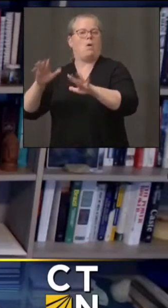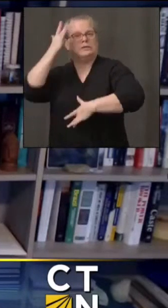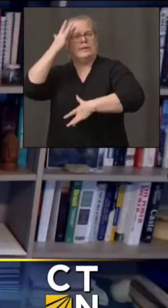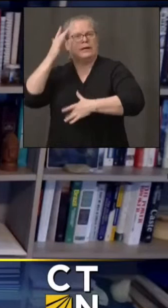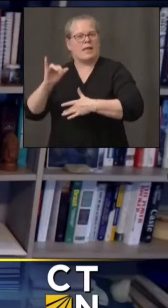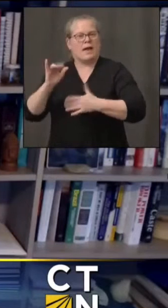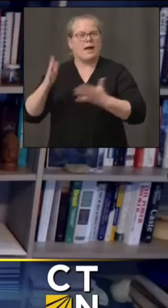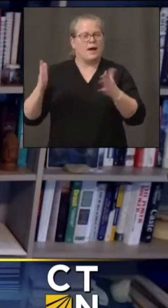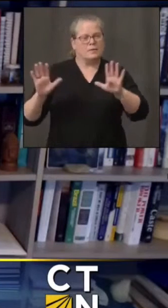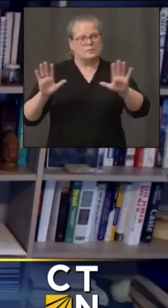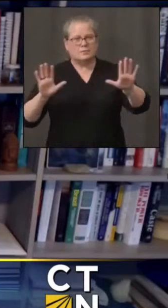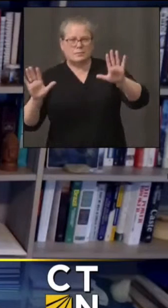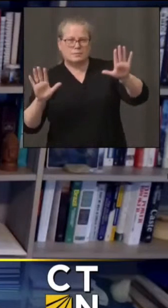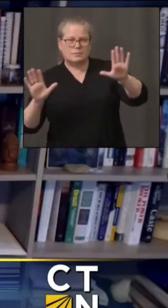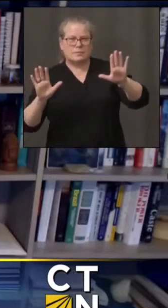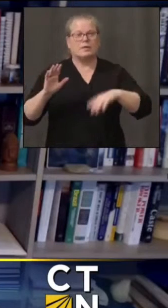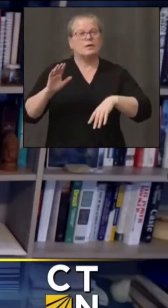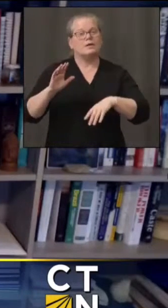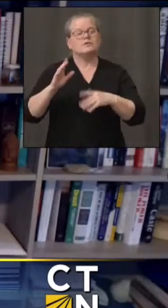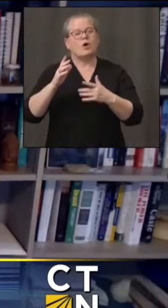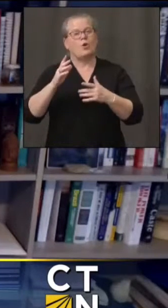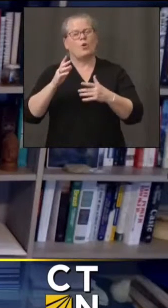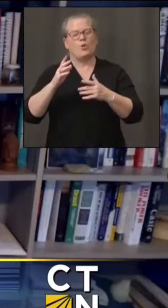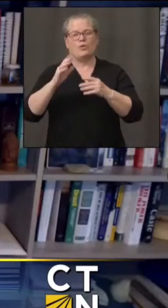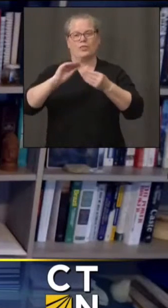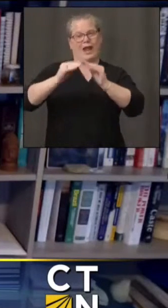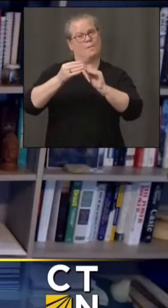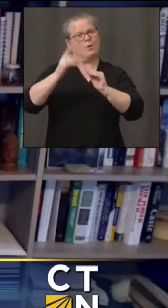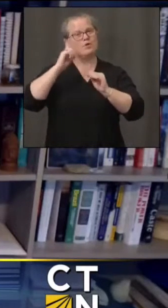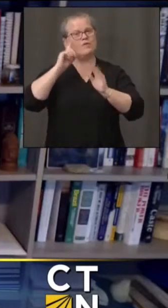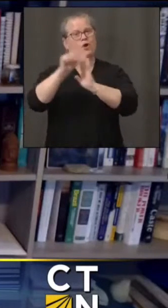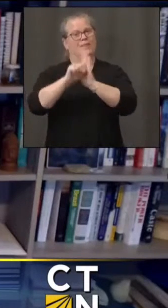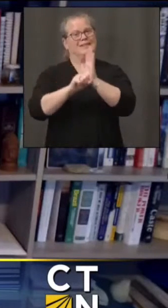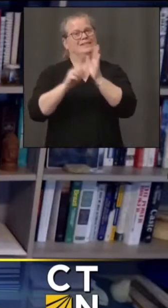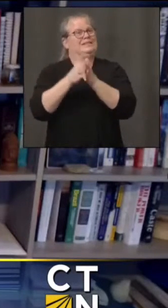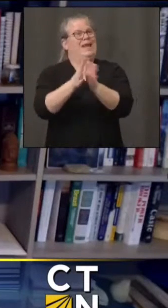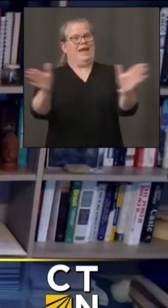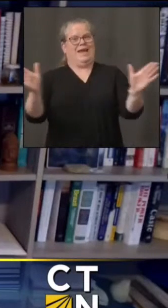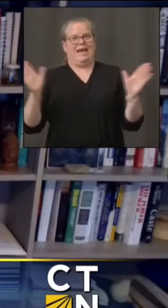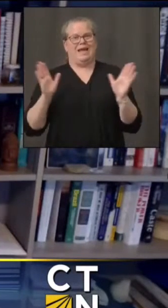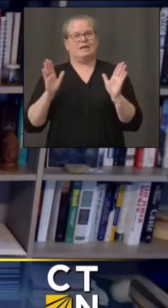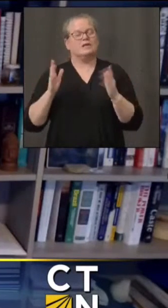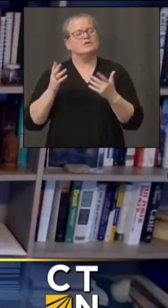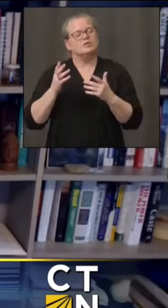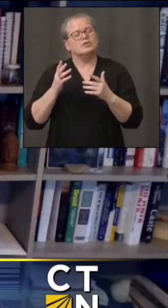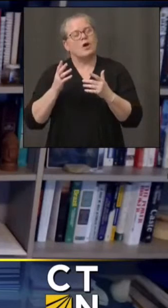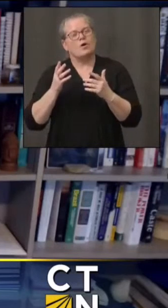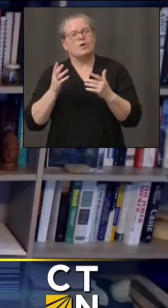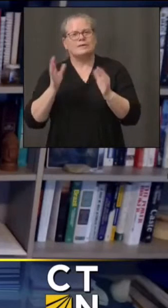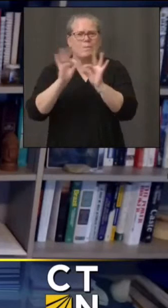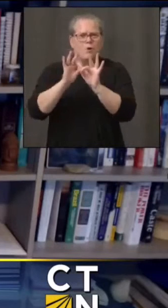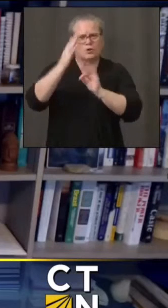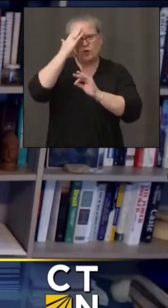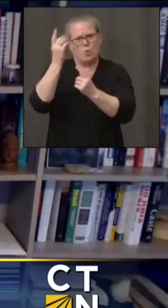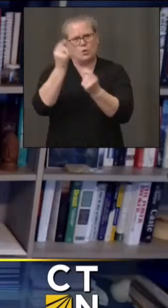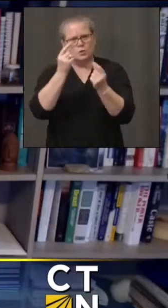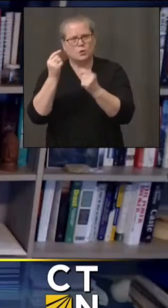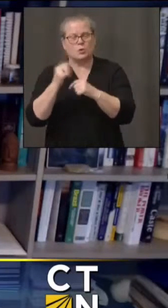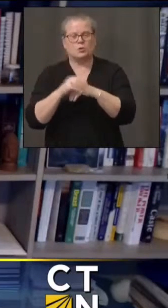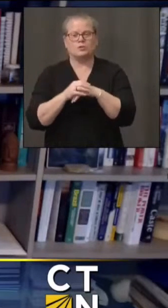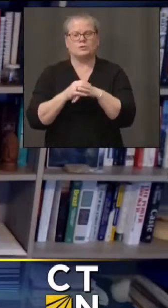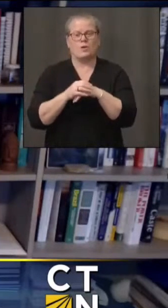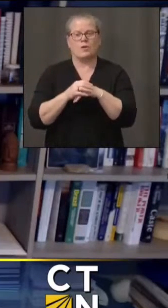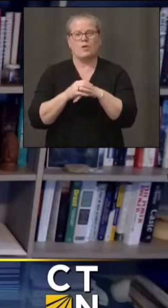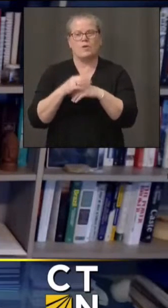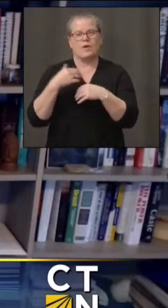moment, and also, more importantly, what we should be doing about it. And as the DPH, I just want to make a special call out, the